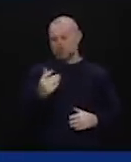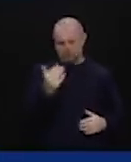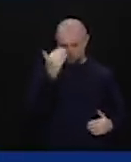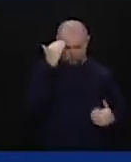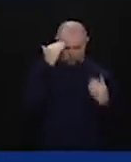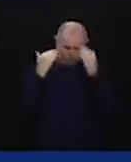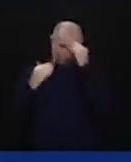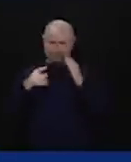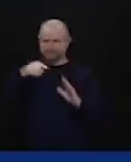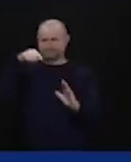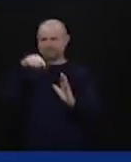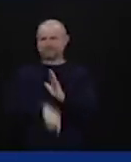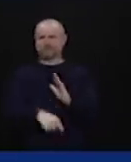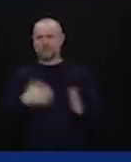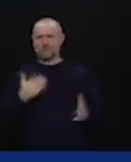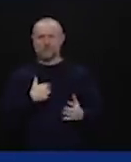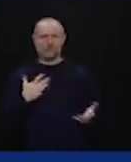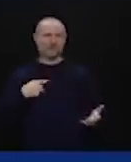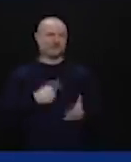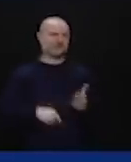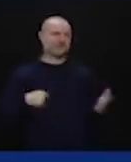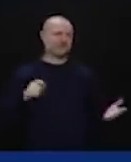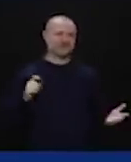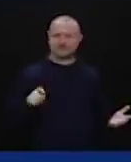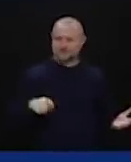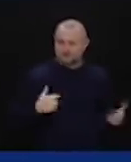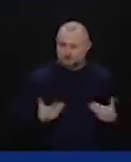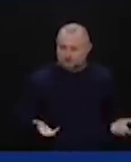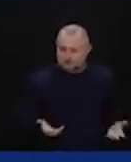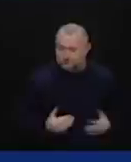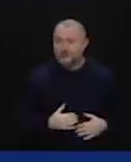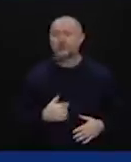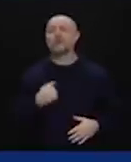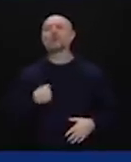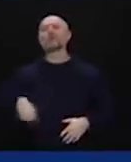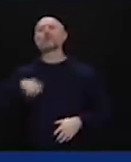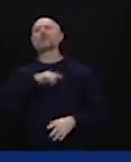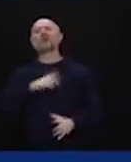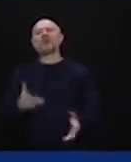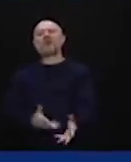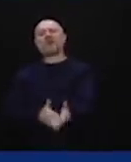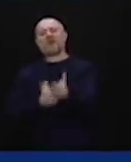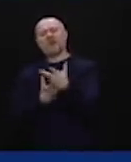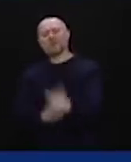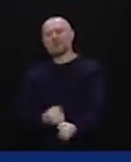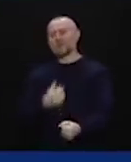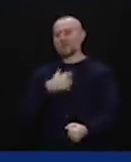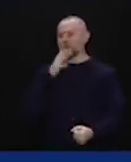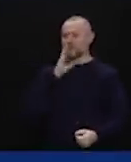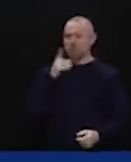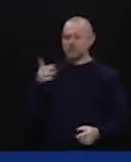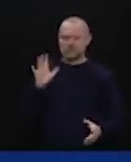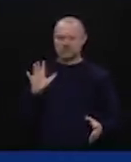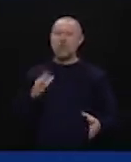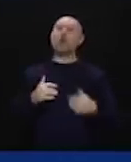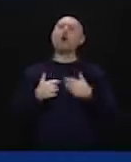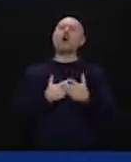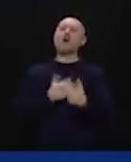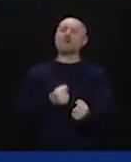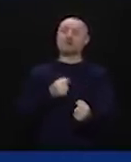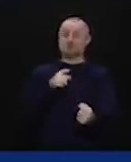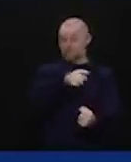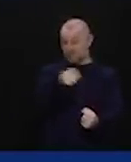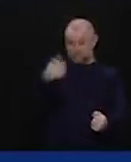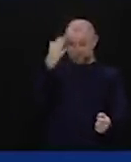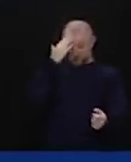knowledge of what we need. And we are confident, I don't want to put words in his mouth, that someone who has great knowledge of this will understand that